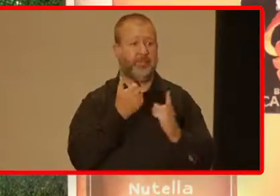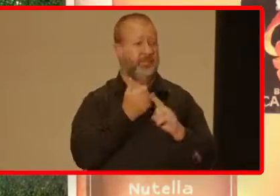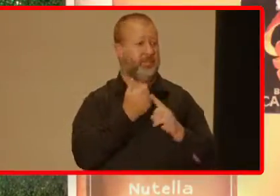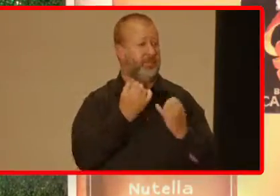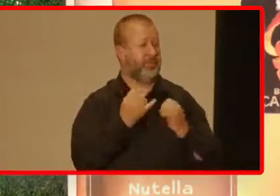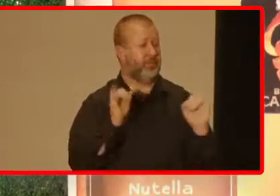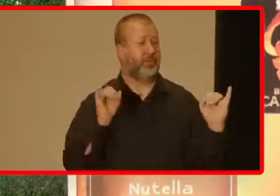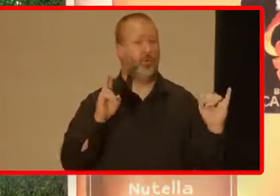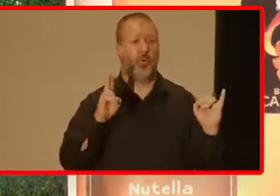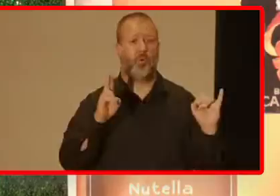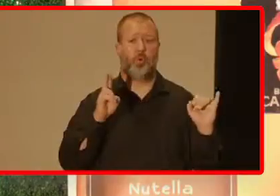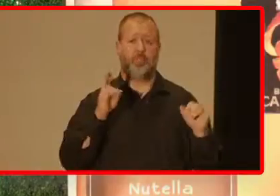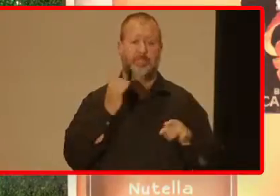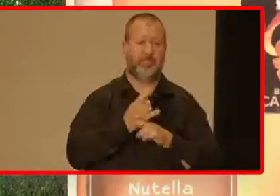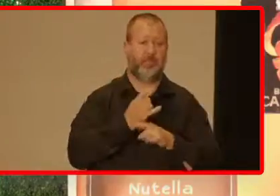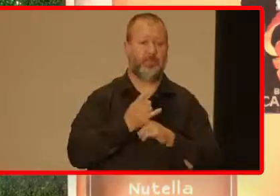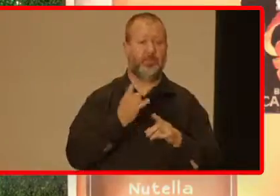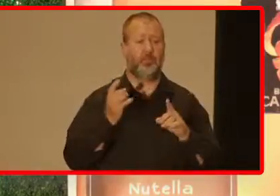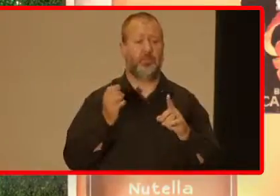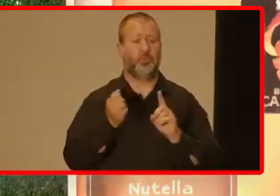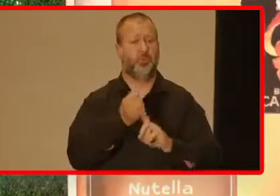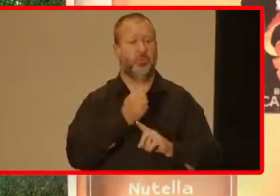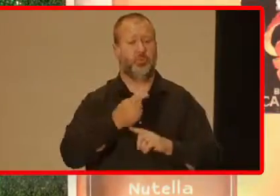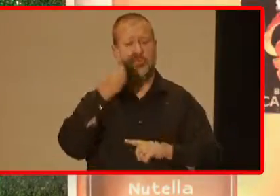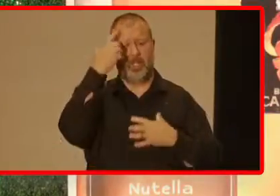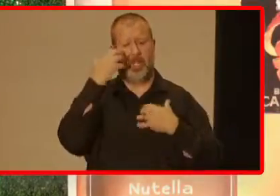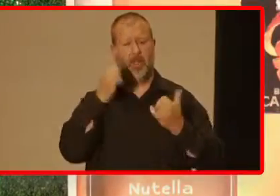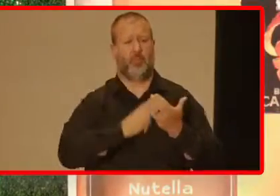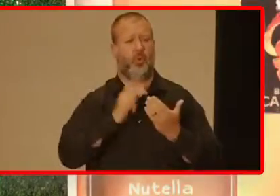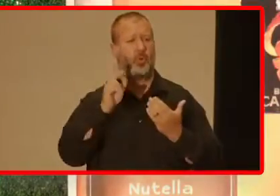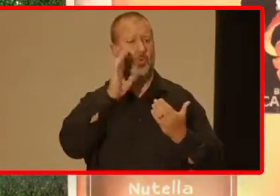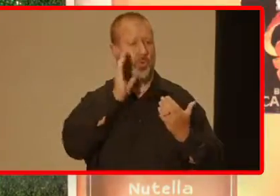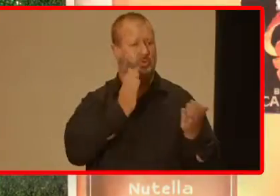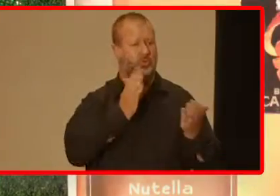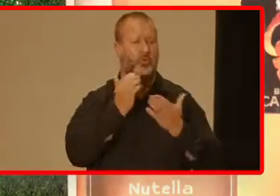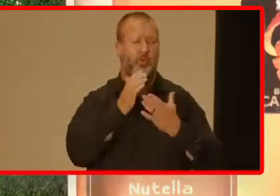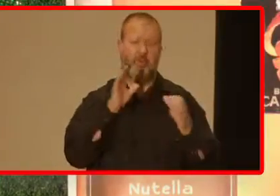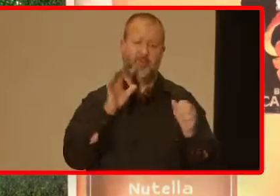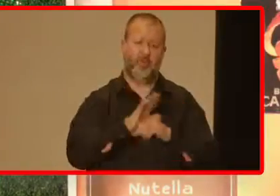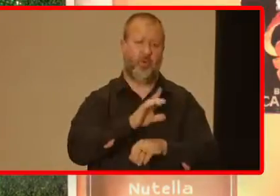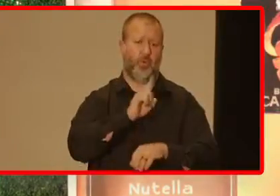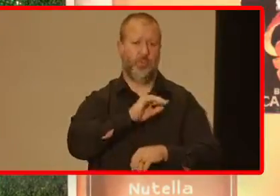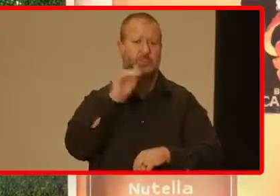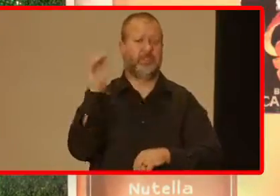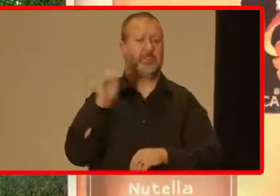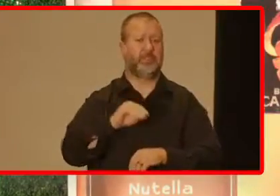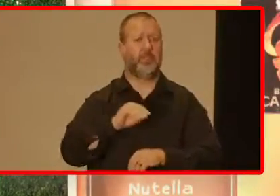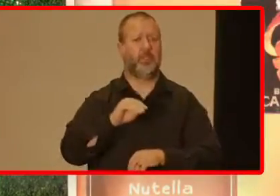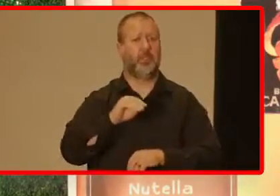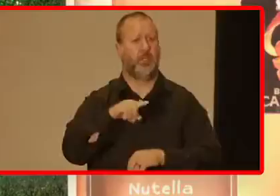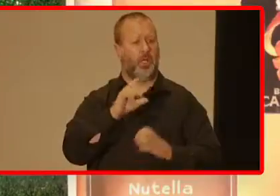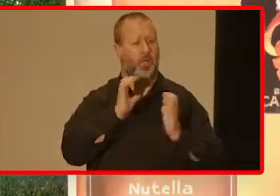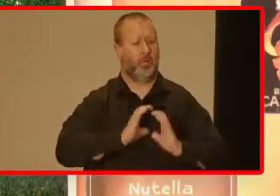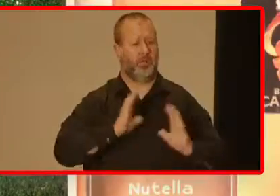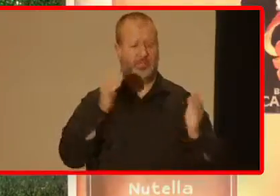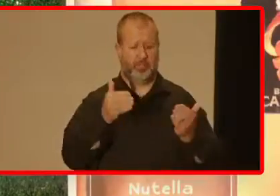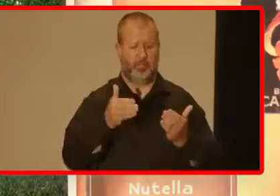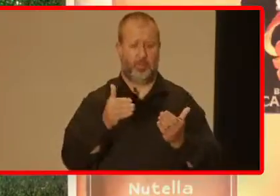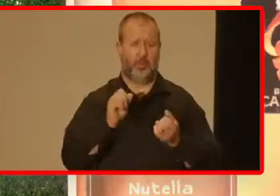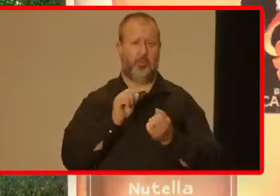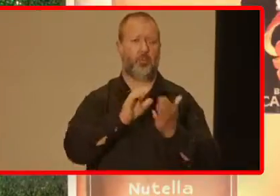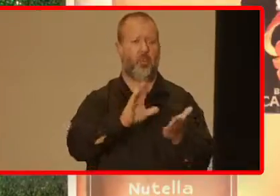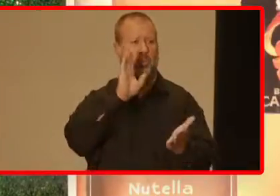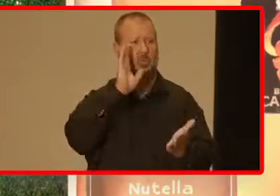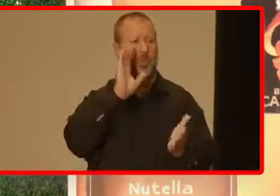or substance abuse and mental health program, you will be served holistically with a customer-centered approach.